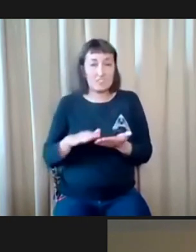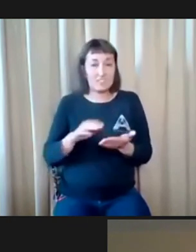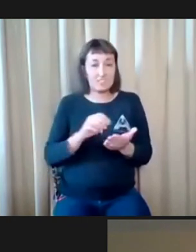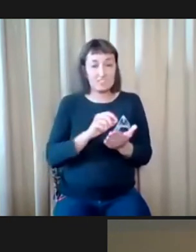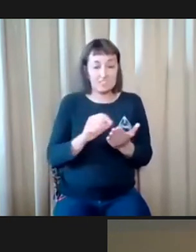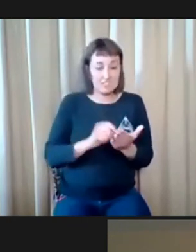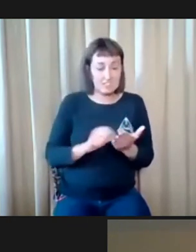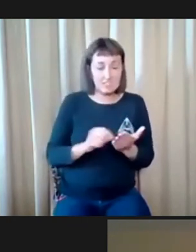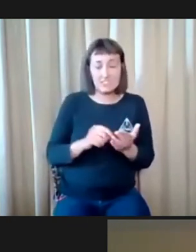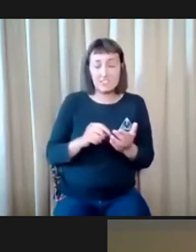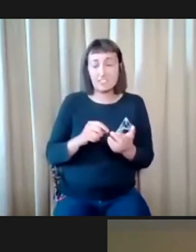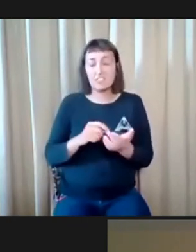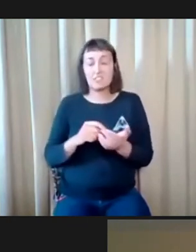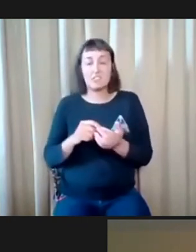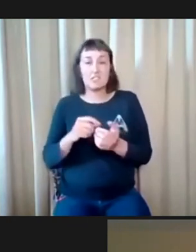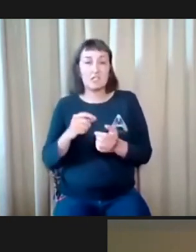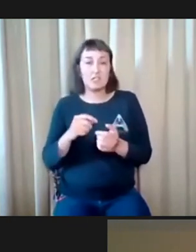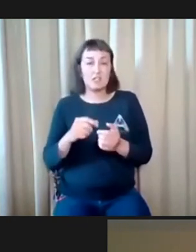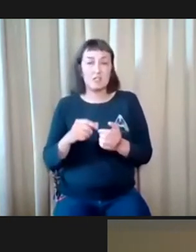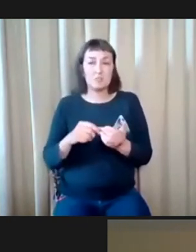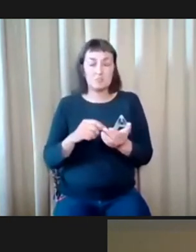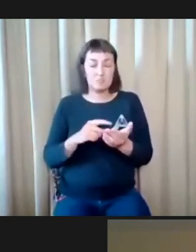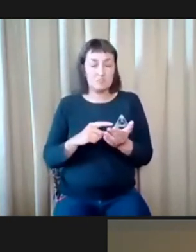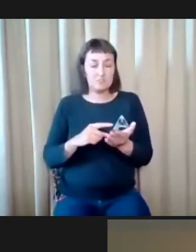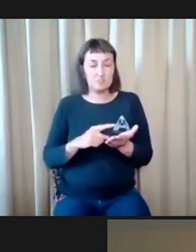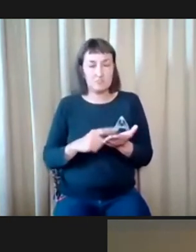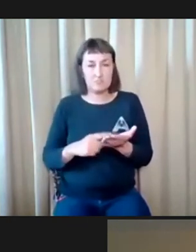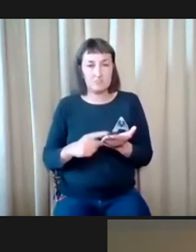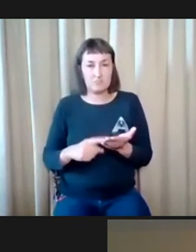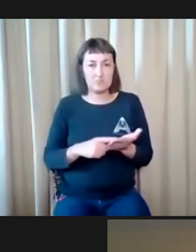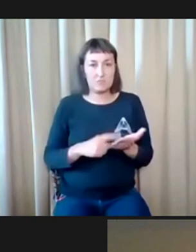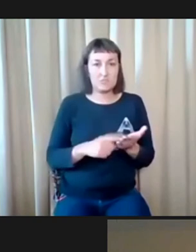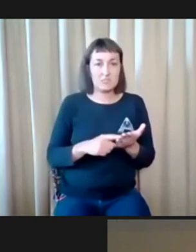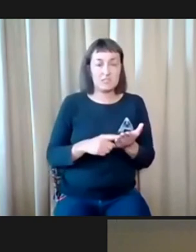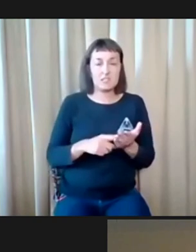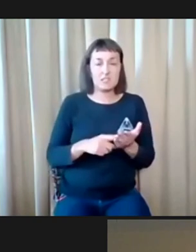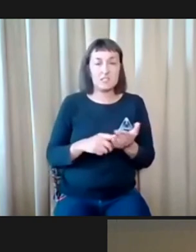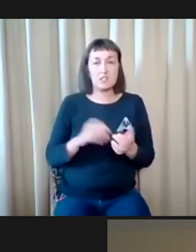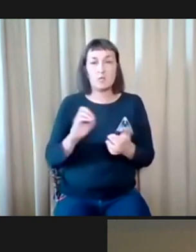to the commission or send letters to the editor? Or does it have to be a Montana effort?